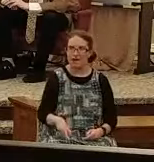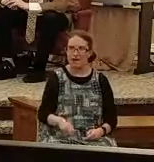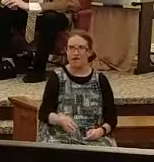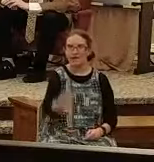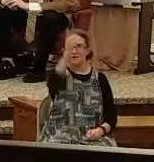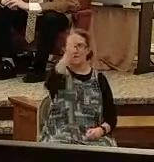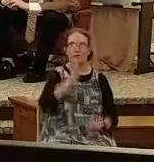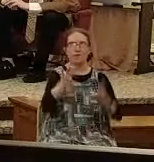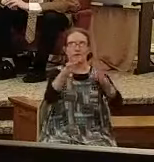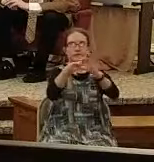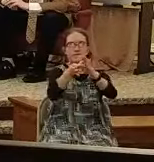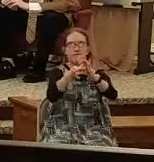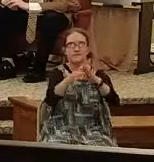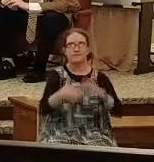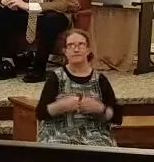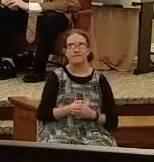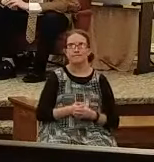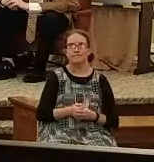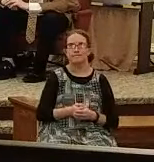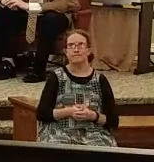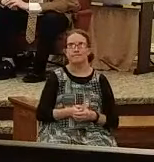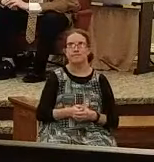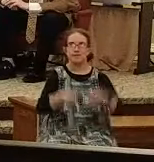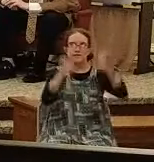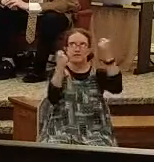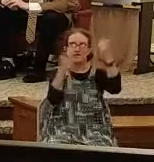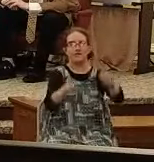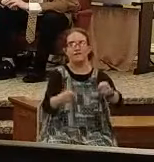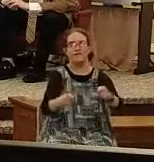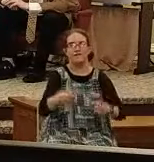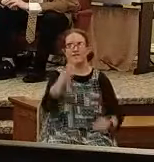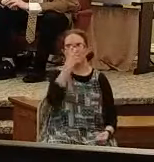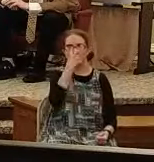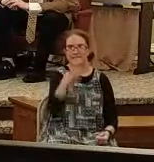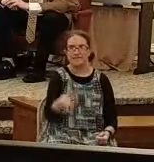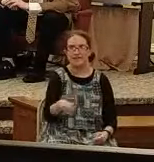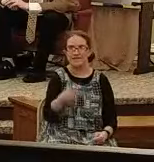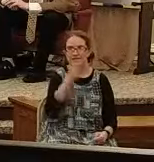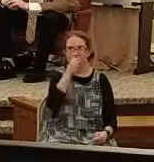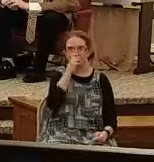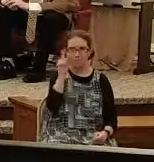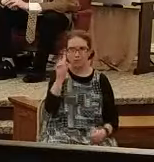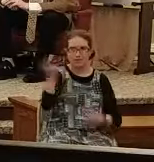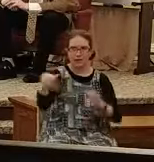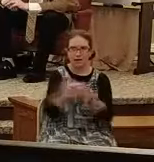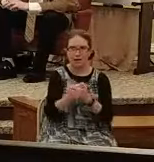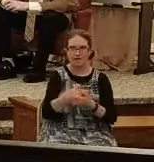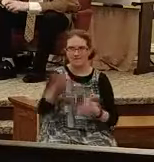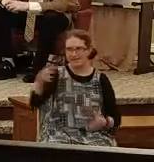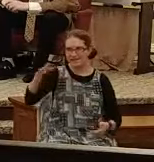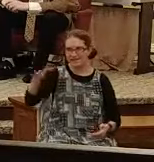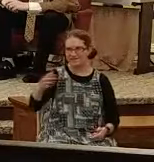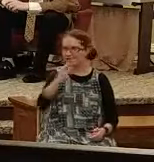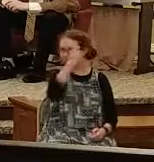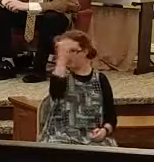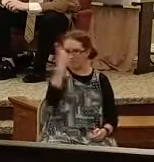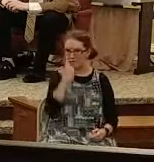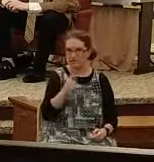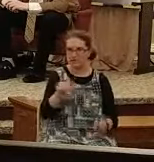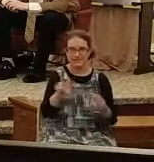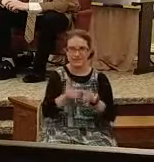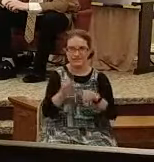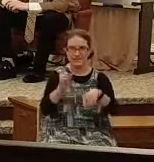Godship. Hallelujah. He's trying to get him to doubt that he, first of all, he's kind of sort of questioning at the same